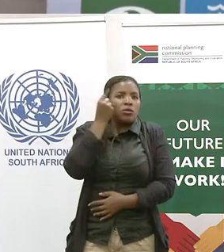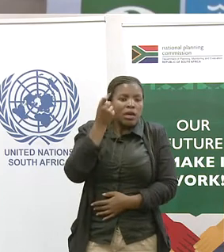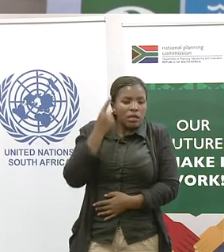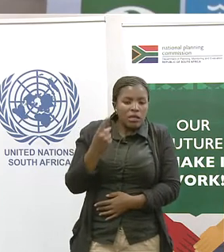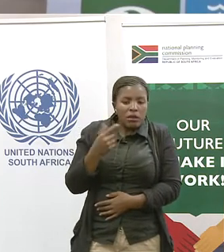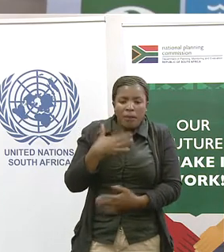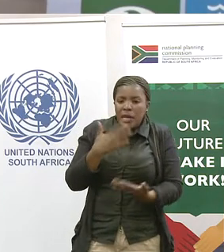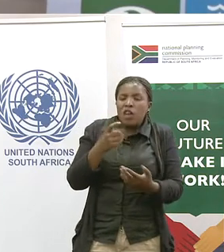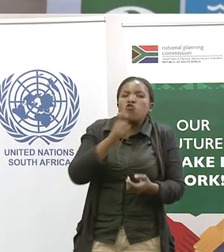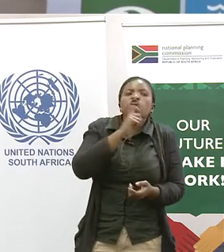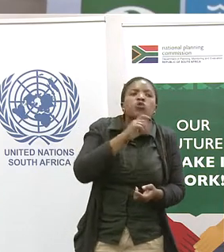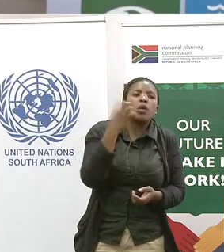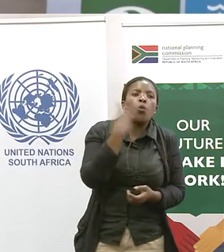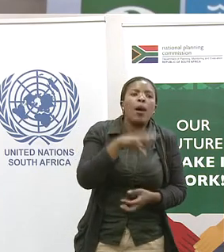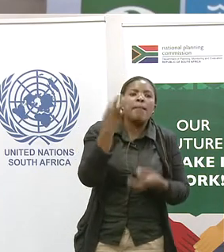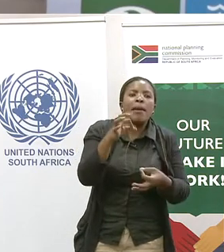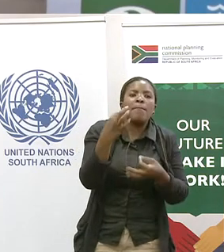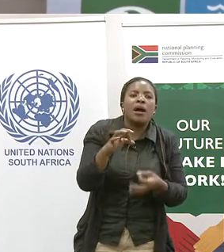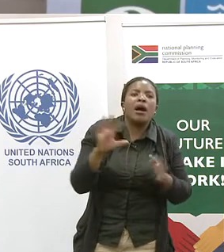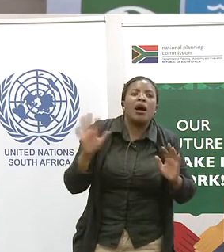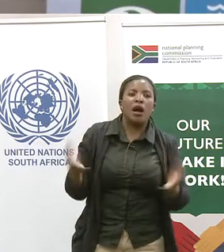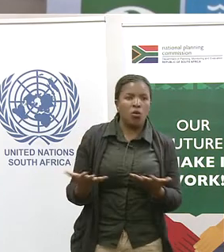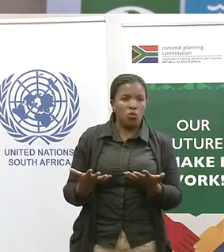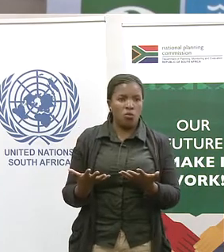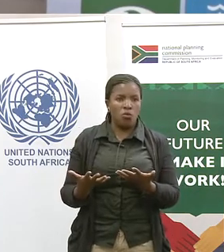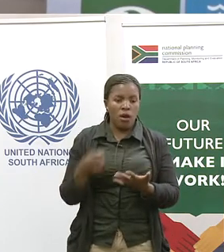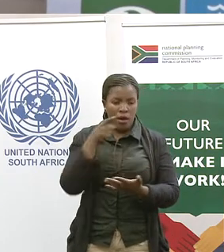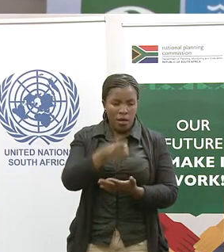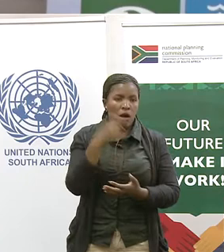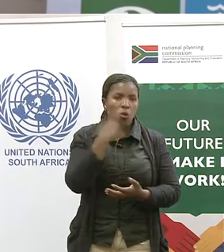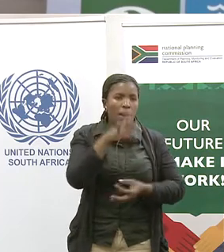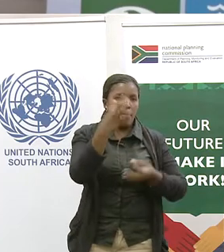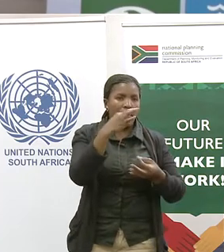to use a white paper for my advantage.